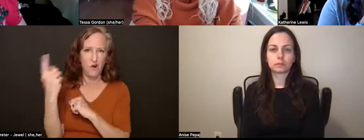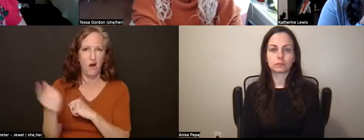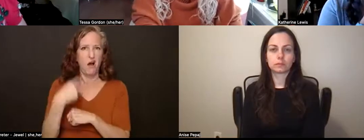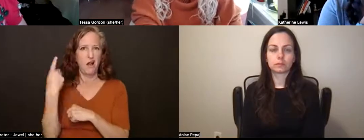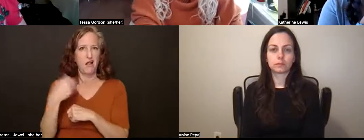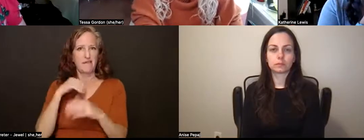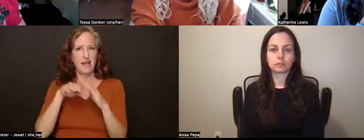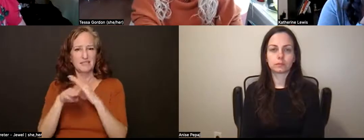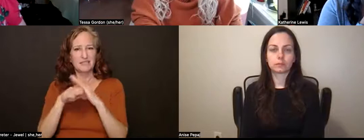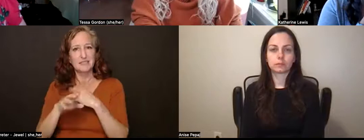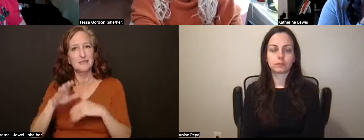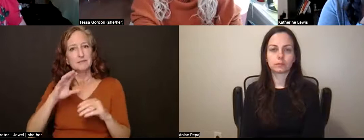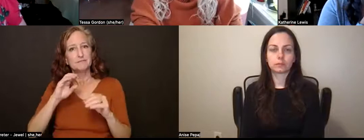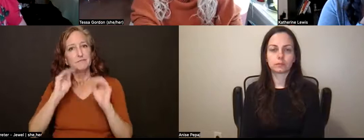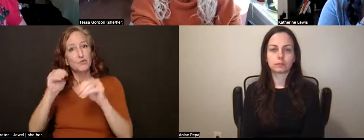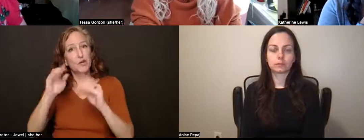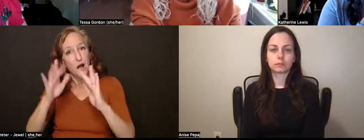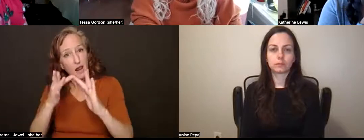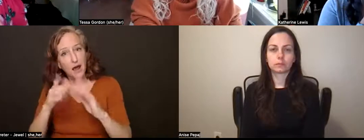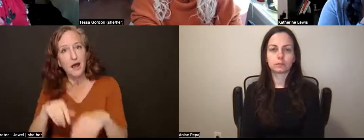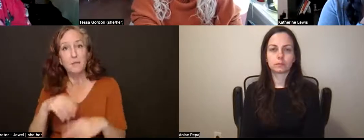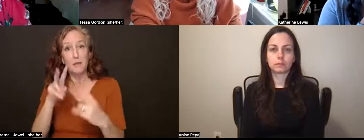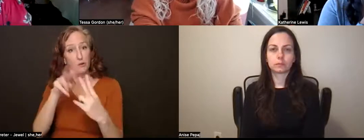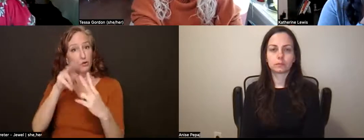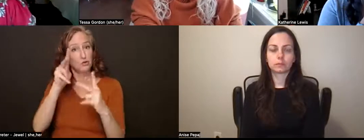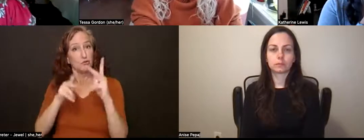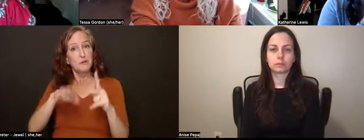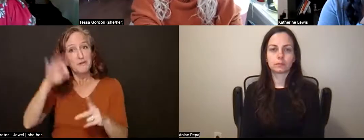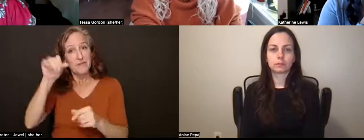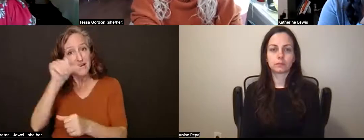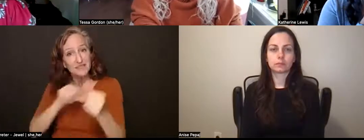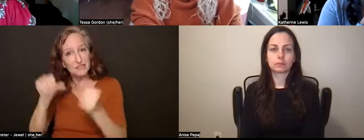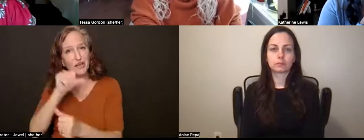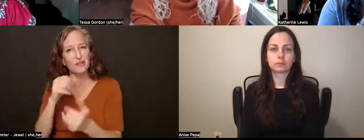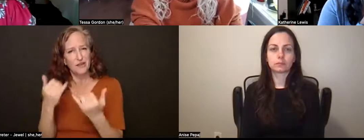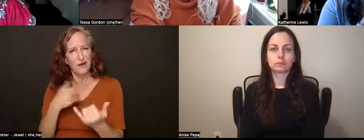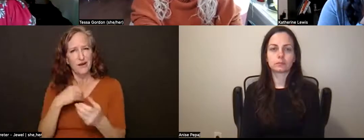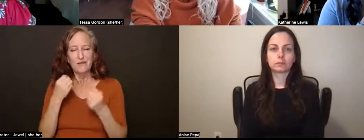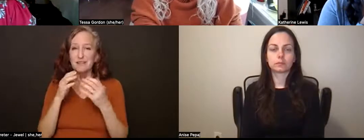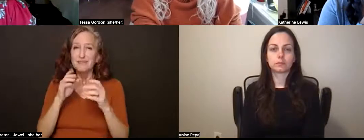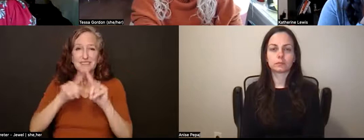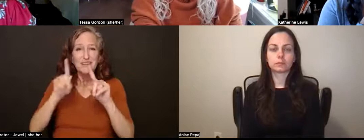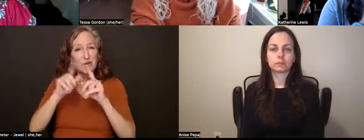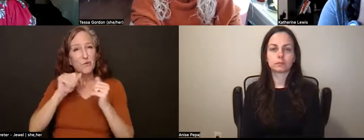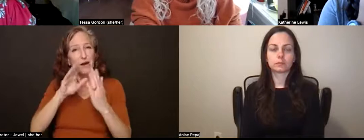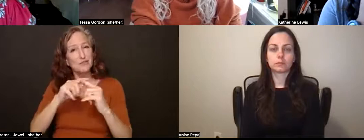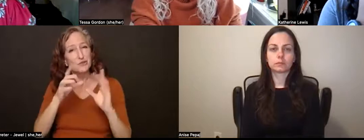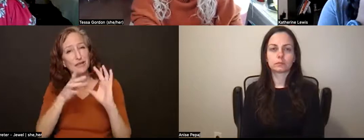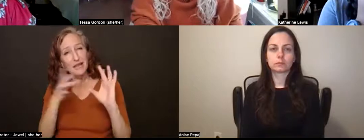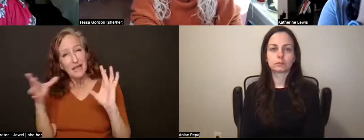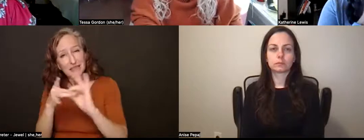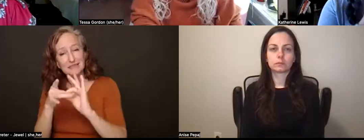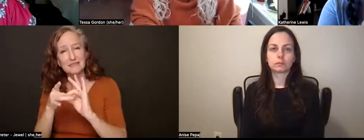it online so that people can find each other. We have all of these ways of connection, but yet disability is